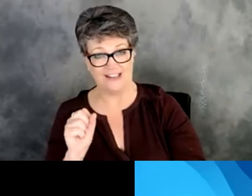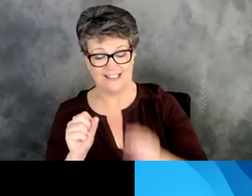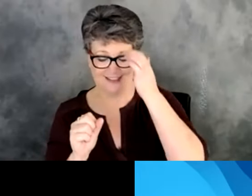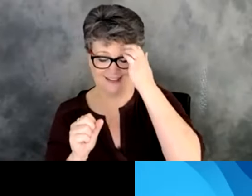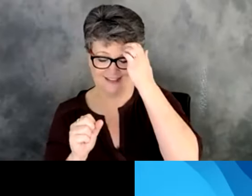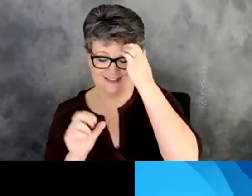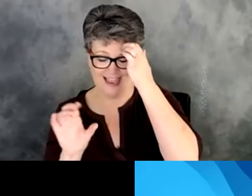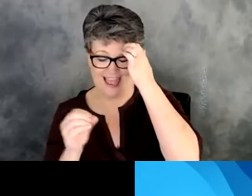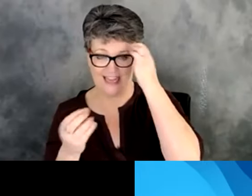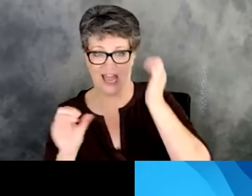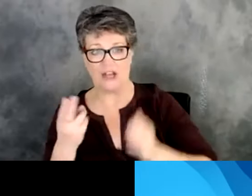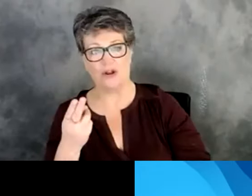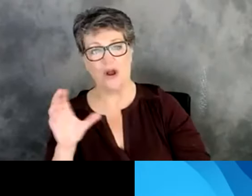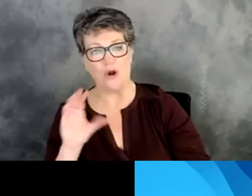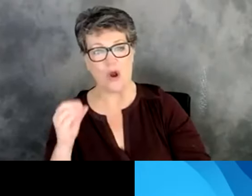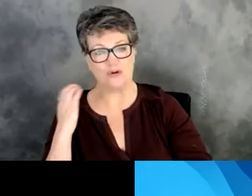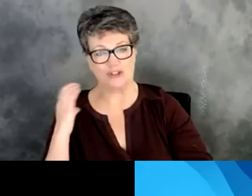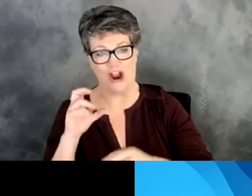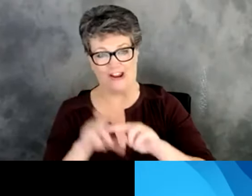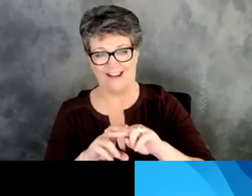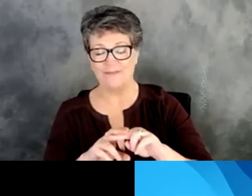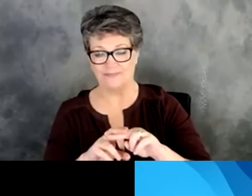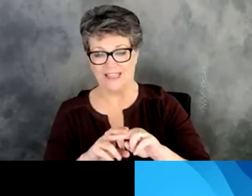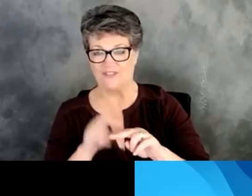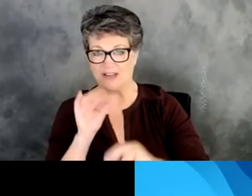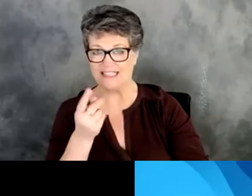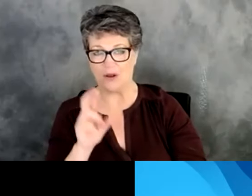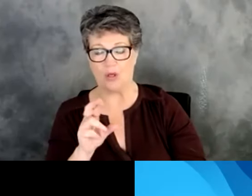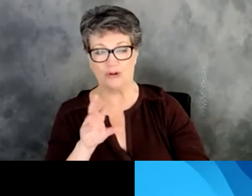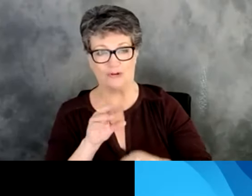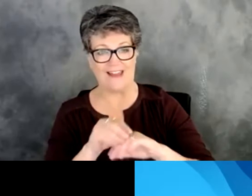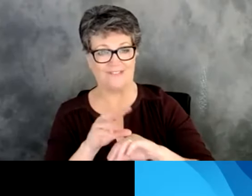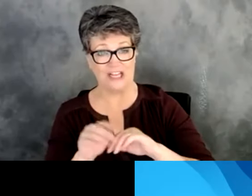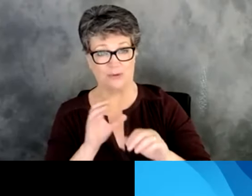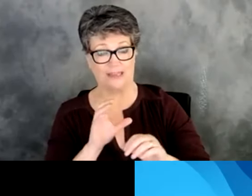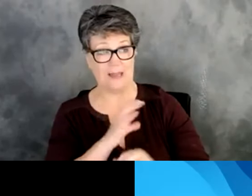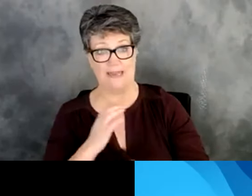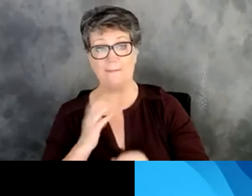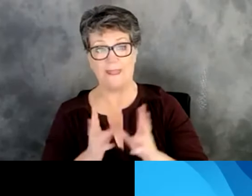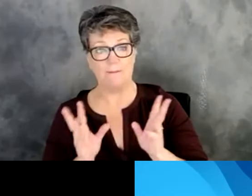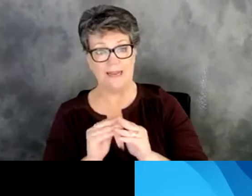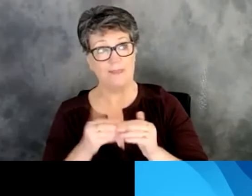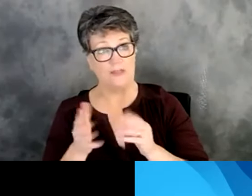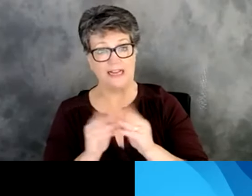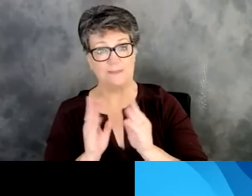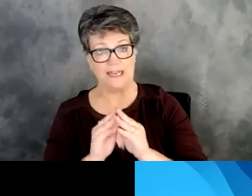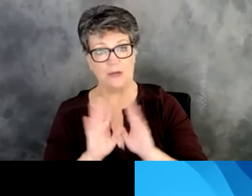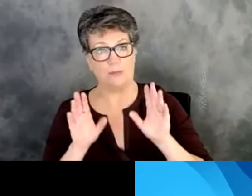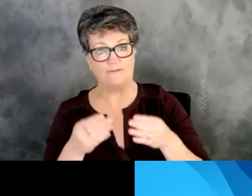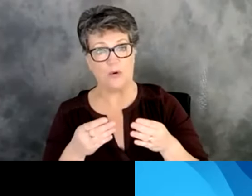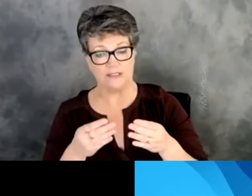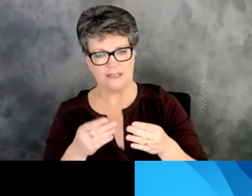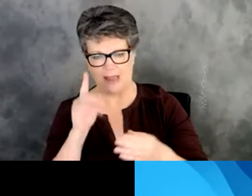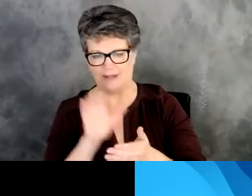co-chairing this very important stakeholder advisory committee, which will be meeting this. Their next meeting will be focused on, I